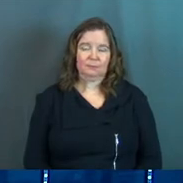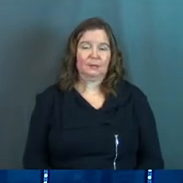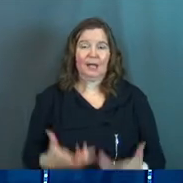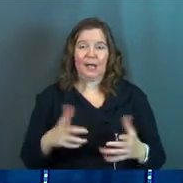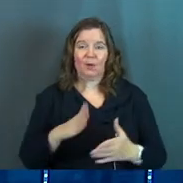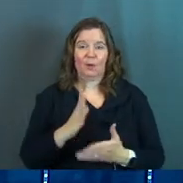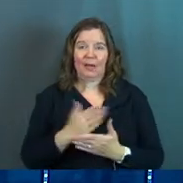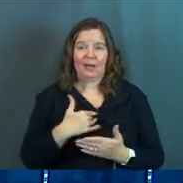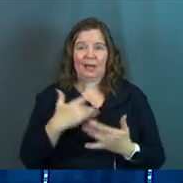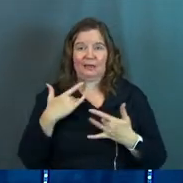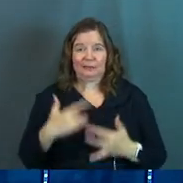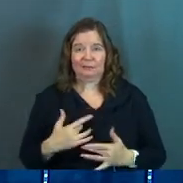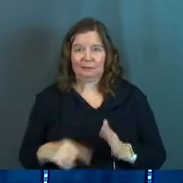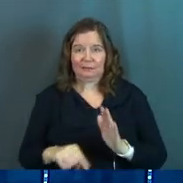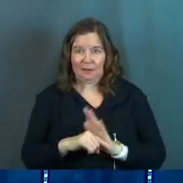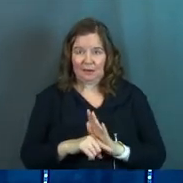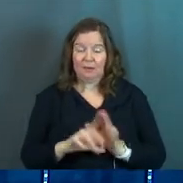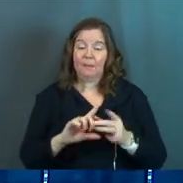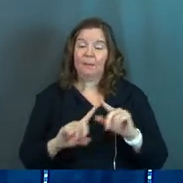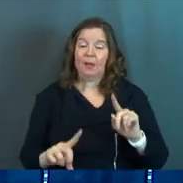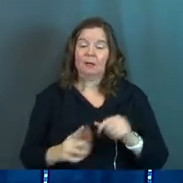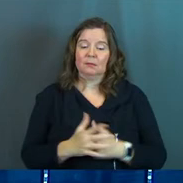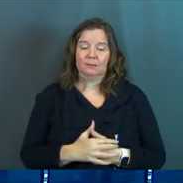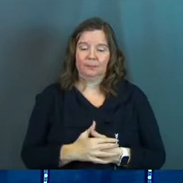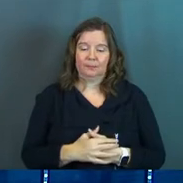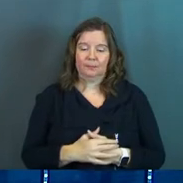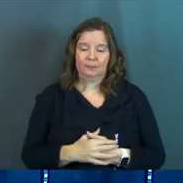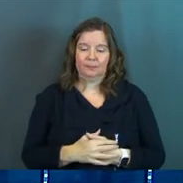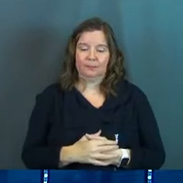I don't want to end on such a downer, but